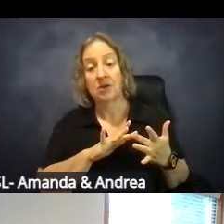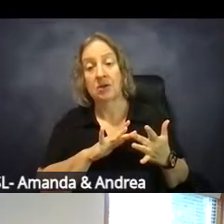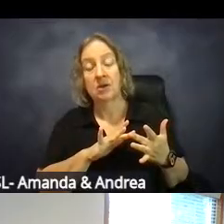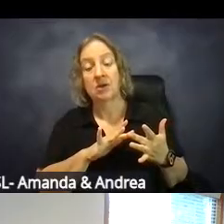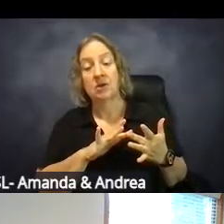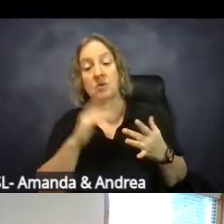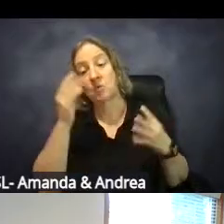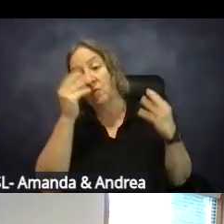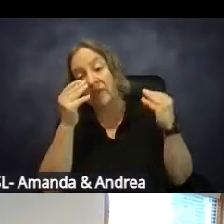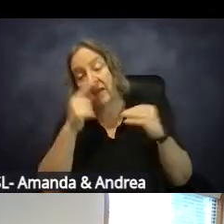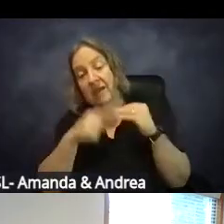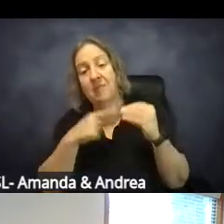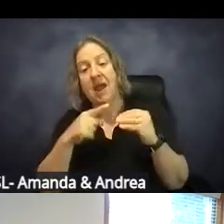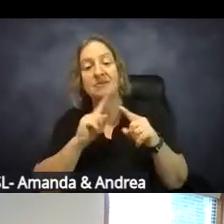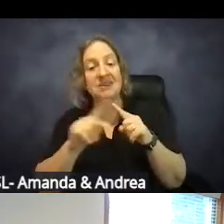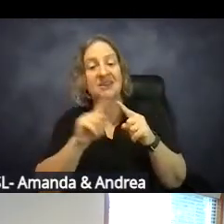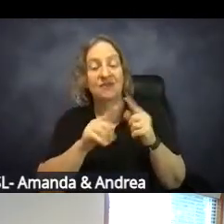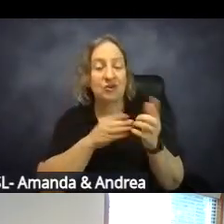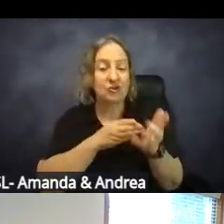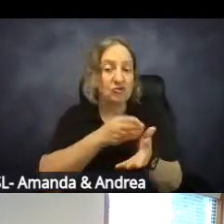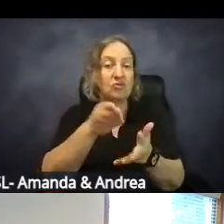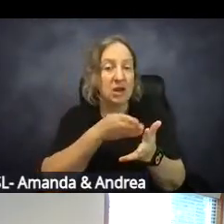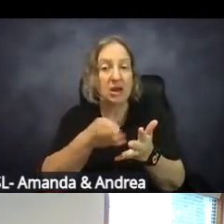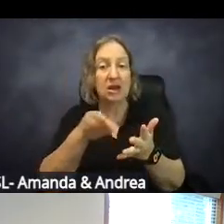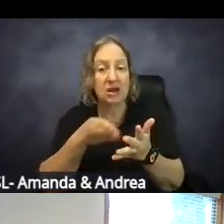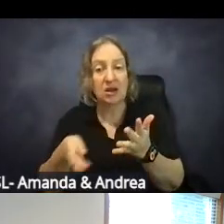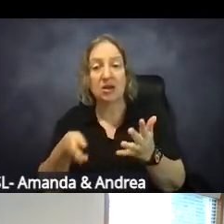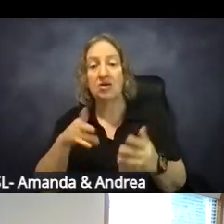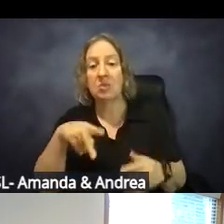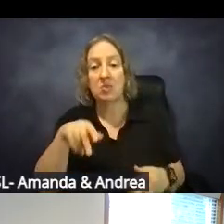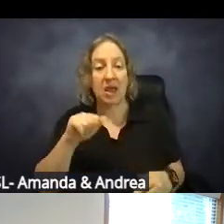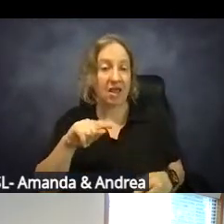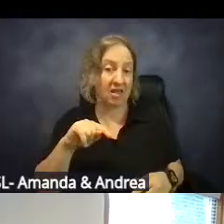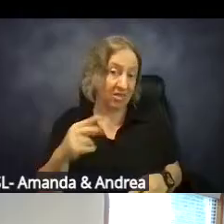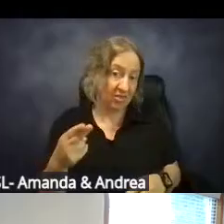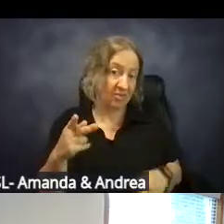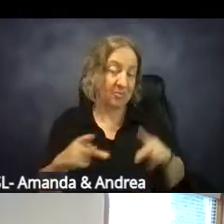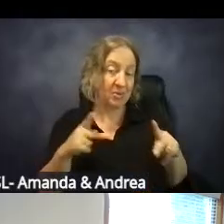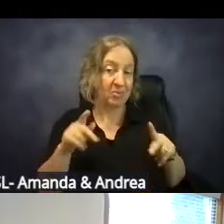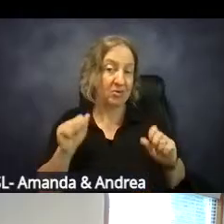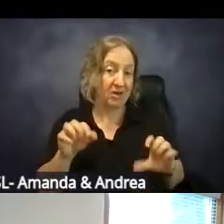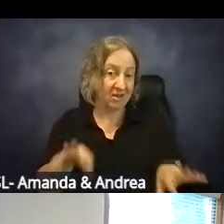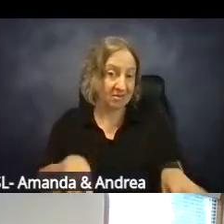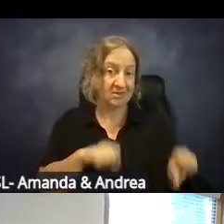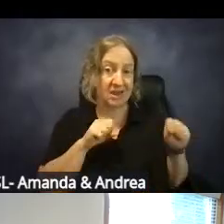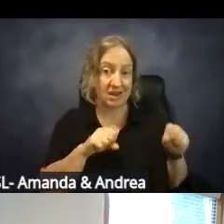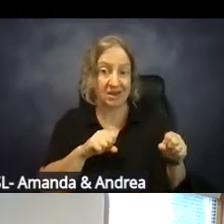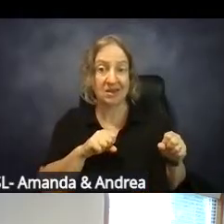about the different career paths that these folks can take.